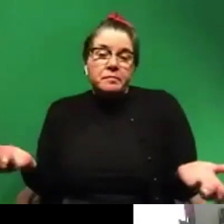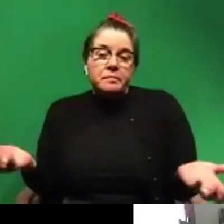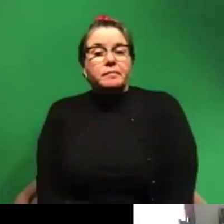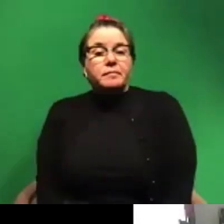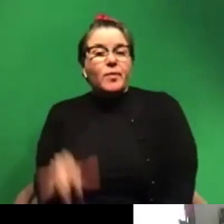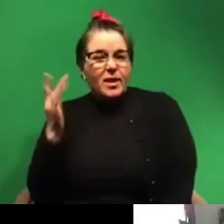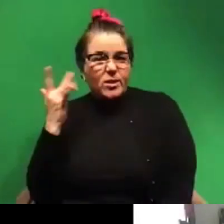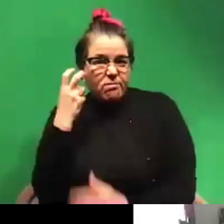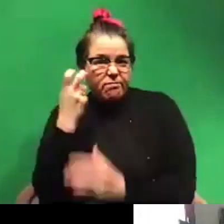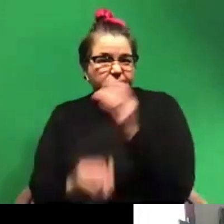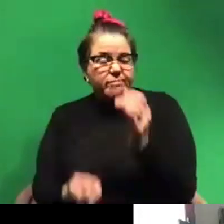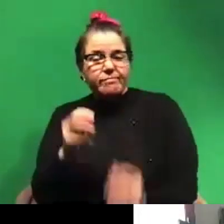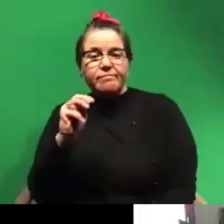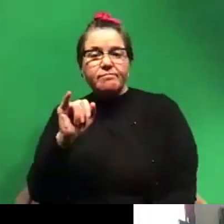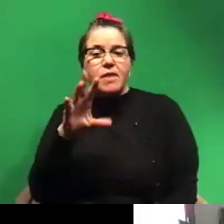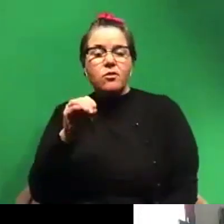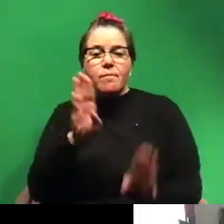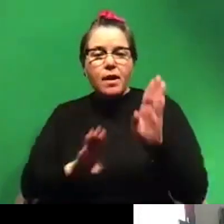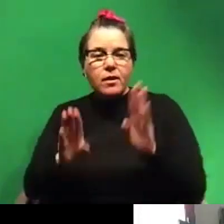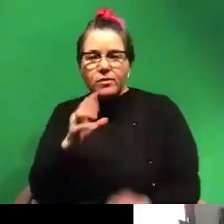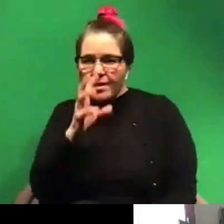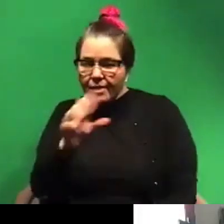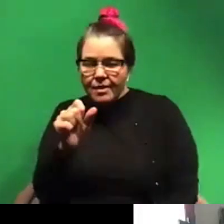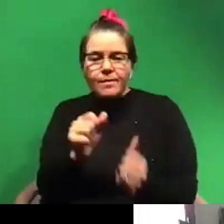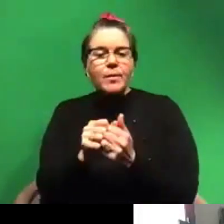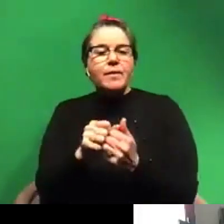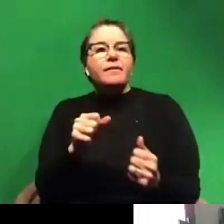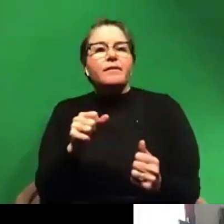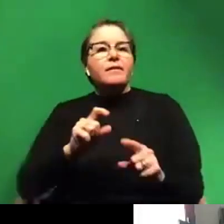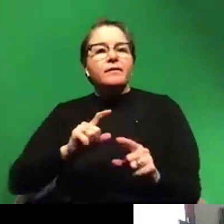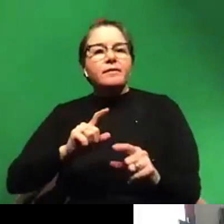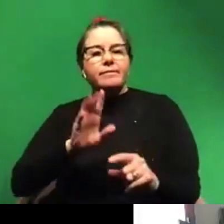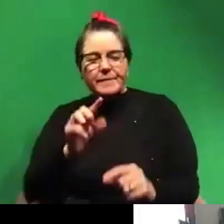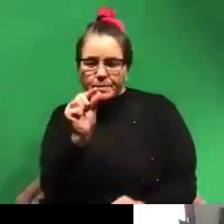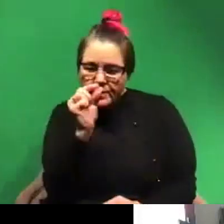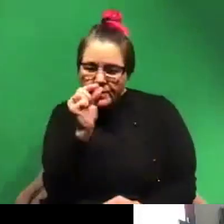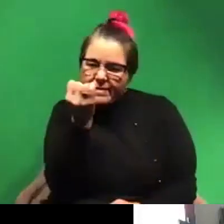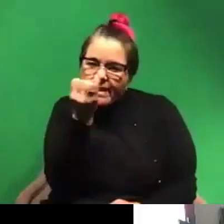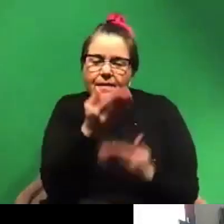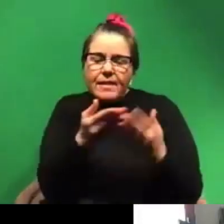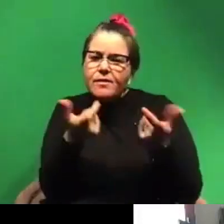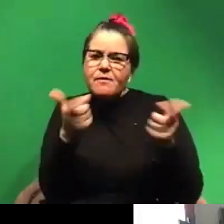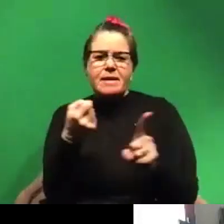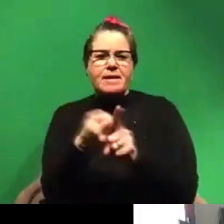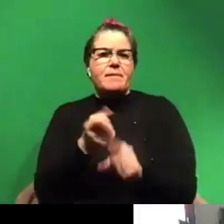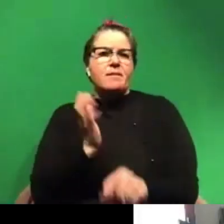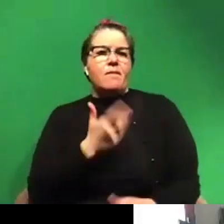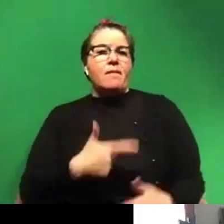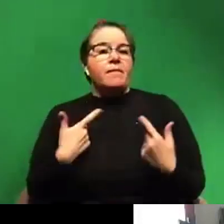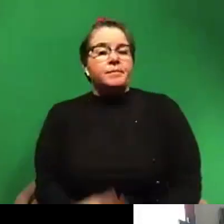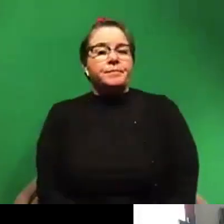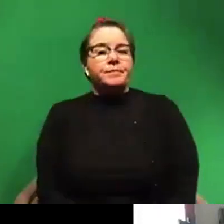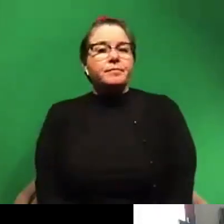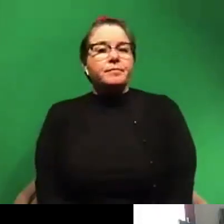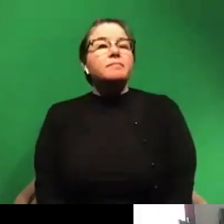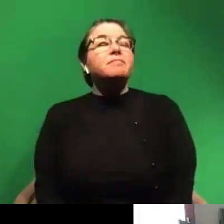I became a microbiologist. I was just so fascinated by the fact that these small things have such a big impact on our lives. Very